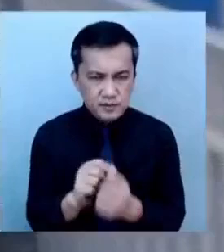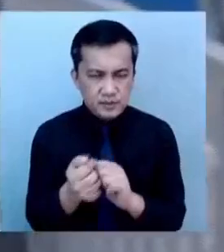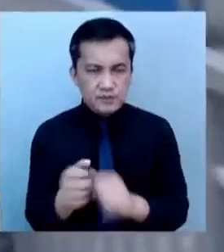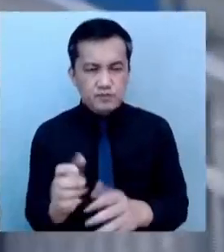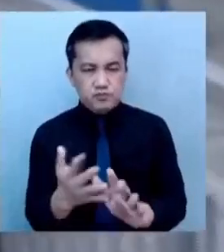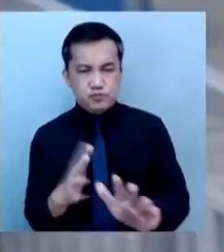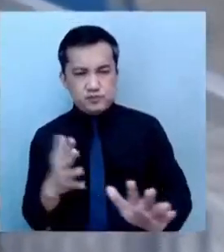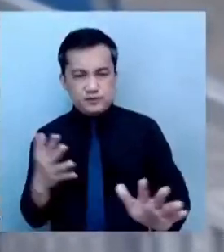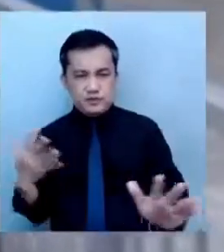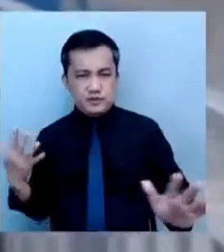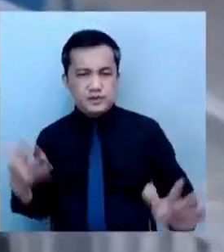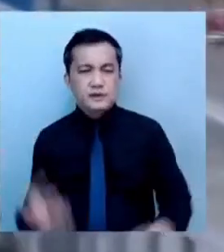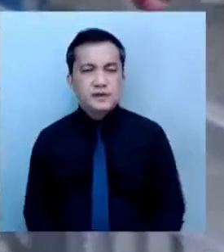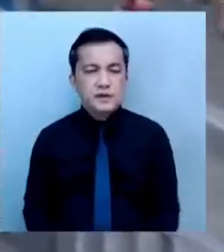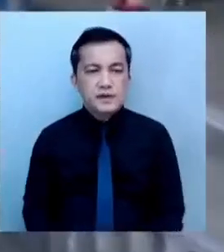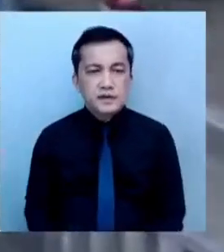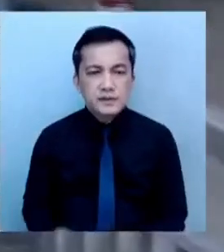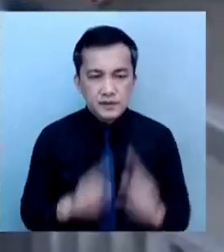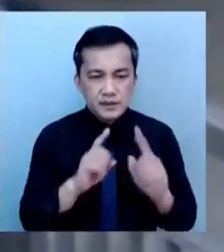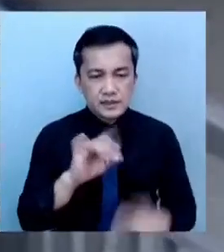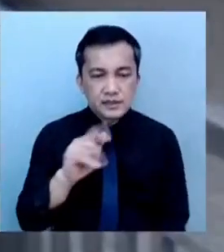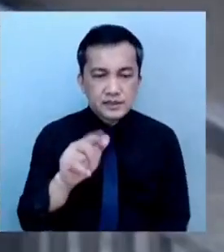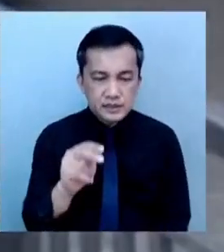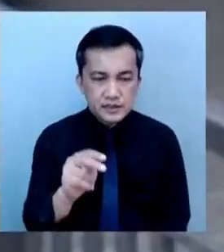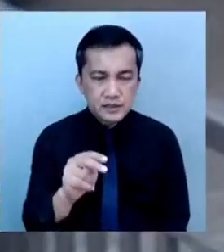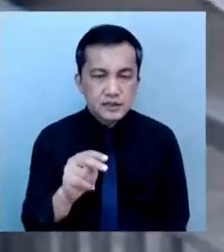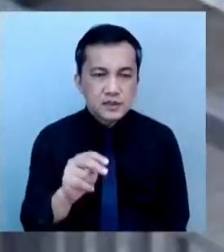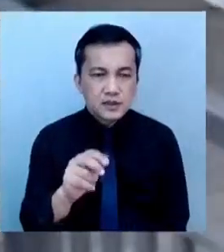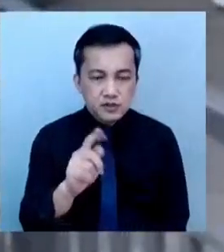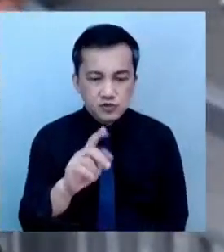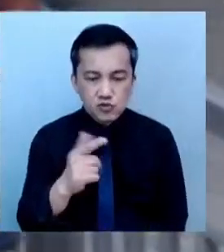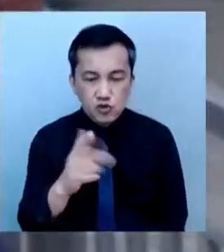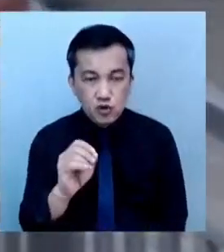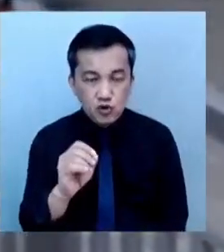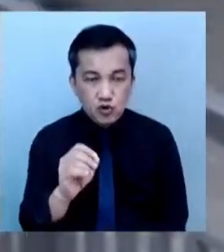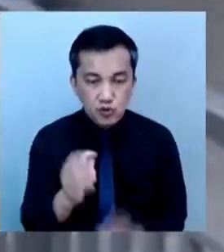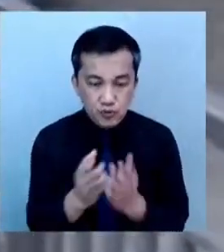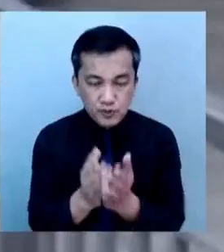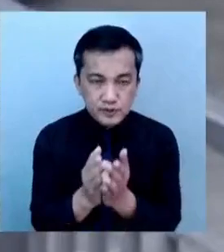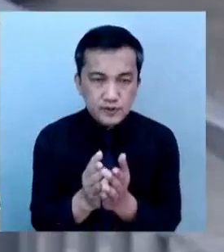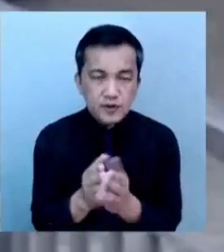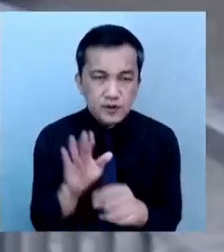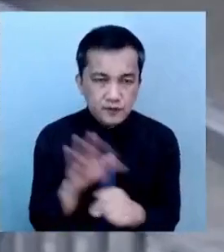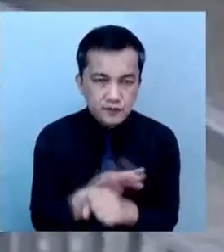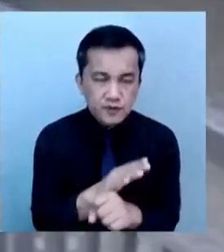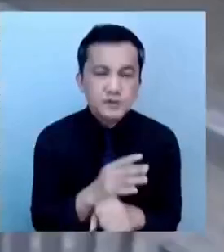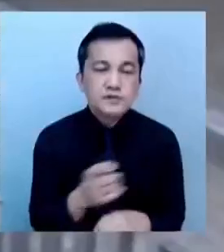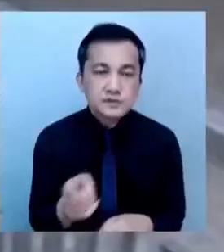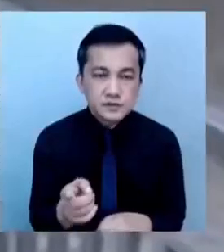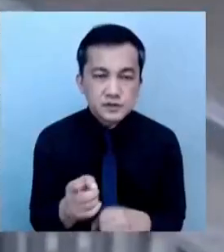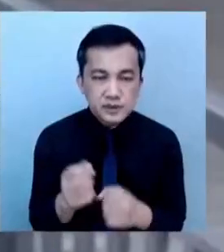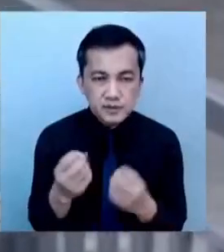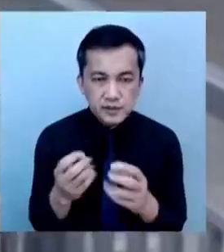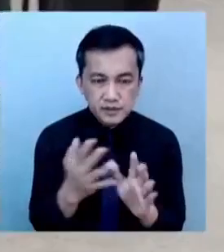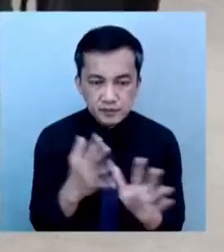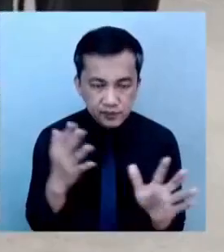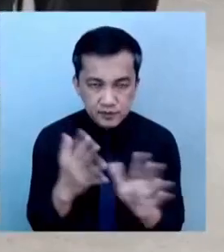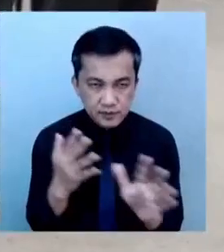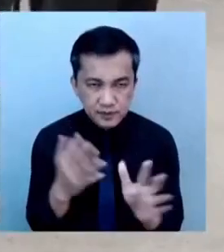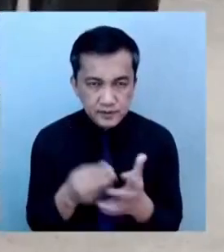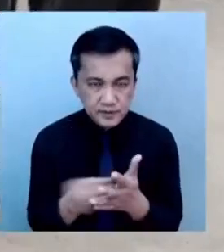to Katiklan of Starlight and Togo shipping lines are fully booked, but there are still many walk-in passengers lining up to purchase